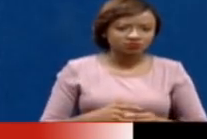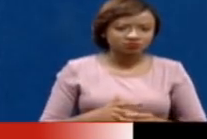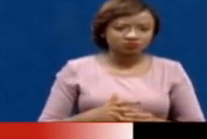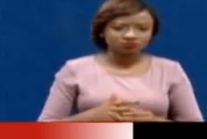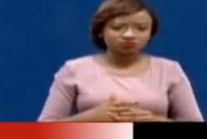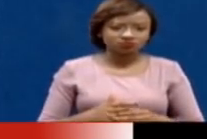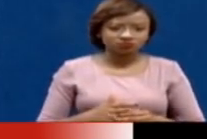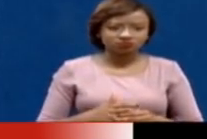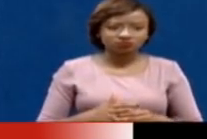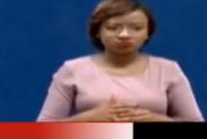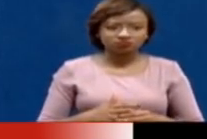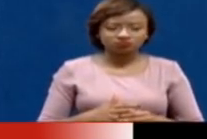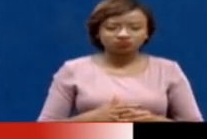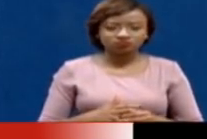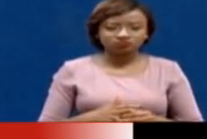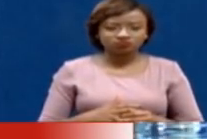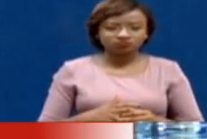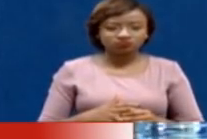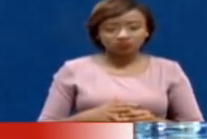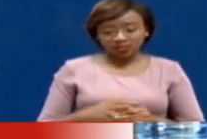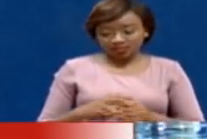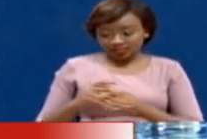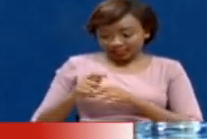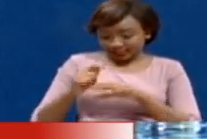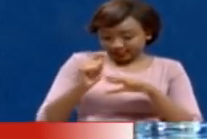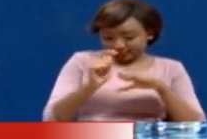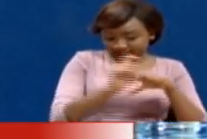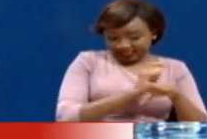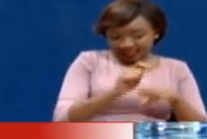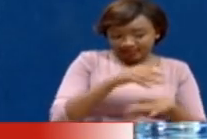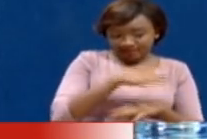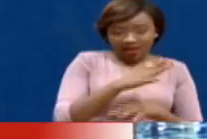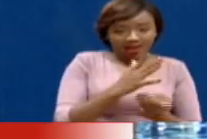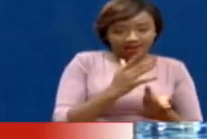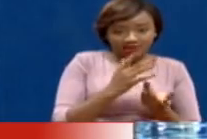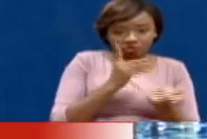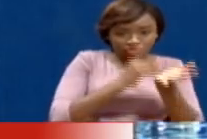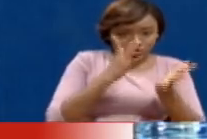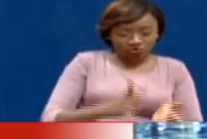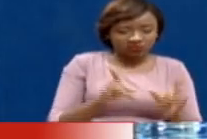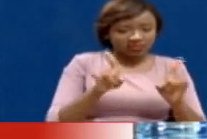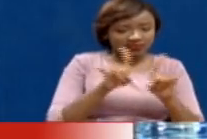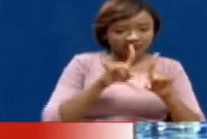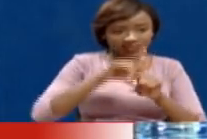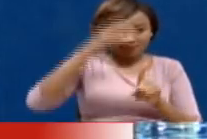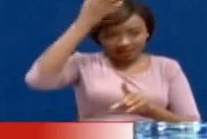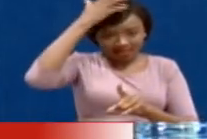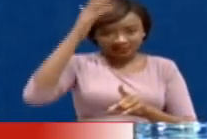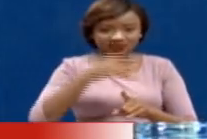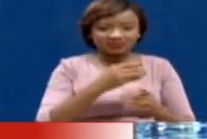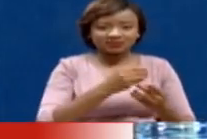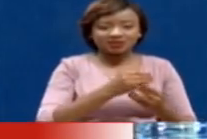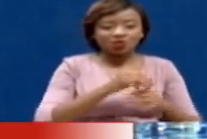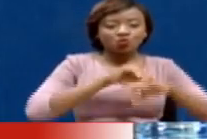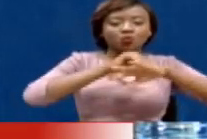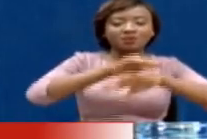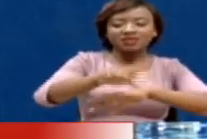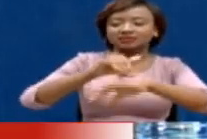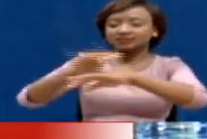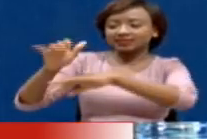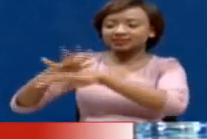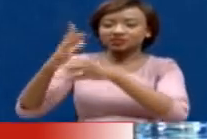The training and recruitment of the additional healthcare workers, of course, will be distributed mainly to the